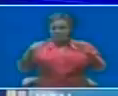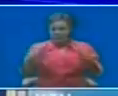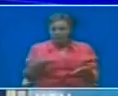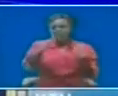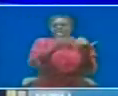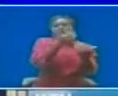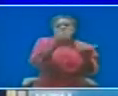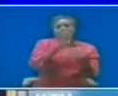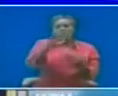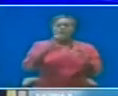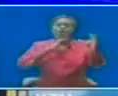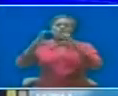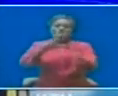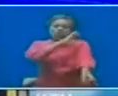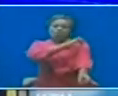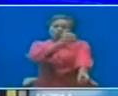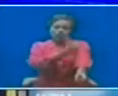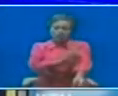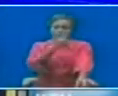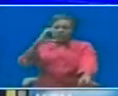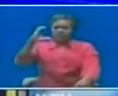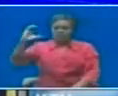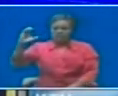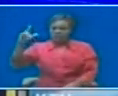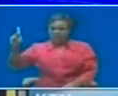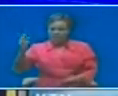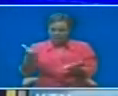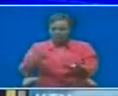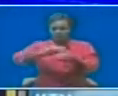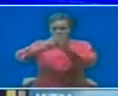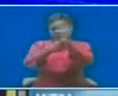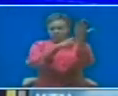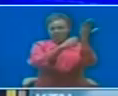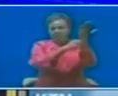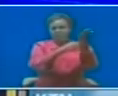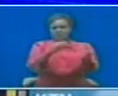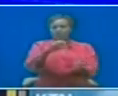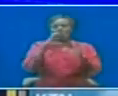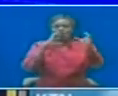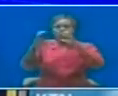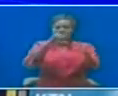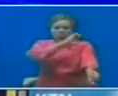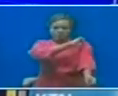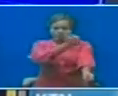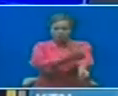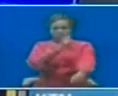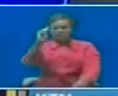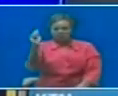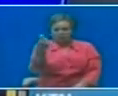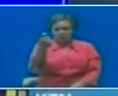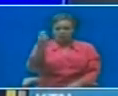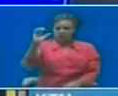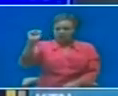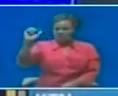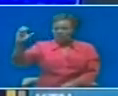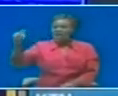ruling that the Communications Commission of Kenya, CCK, now that is called the Communication Authority of Kenya, that is CA, did not